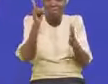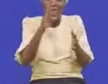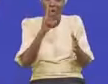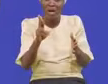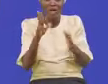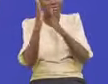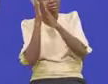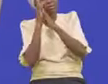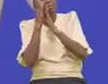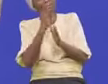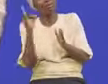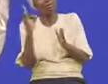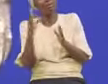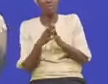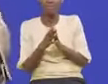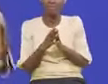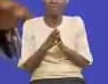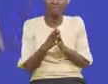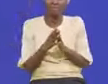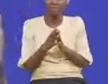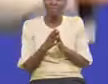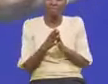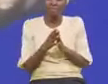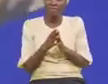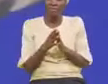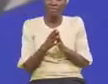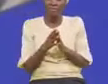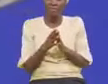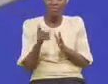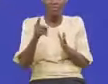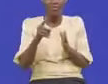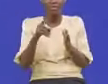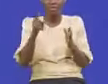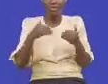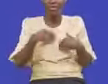Ne da nɔ zã me, menya fi ke ye va do ɖo. Le dzo.